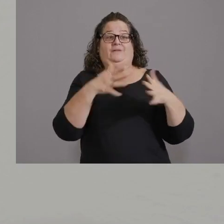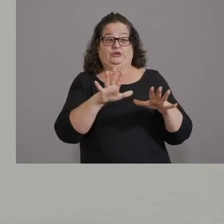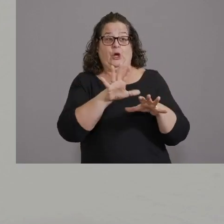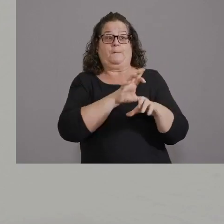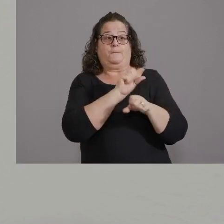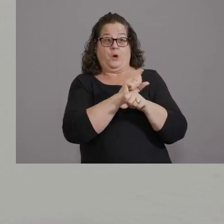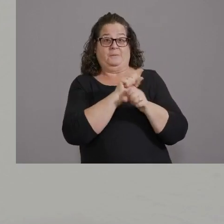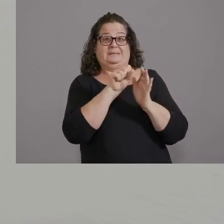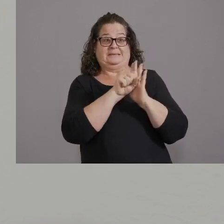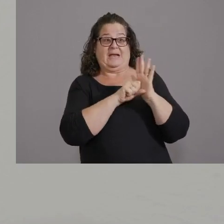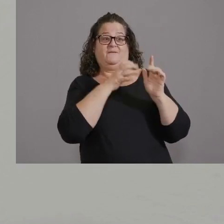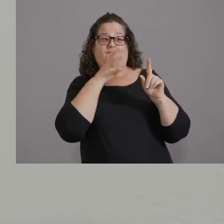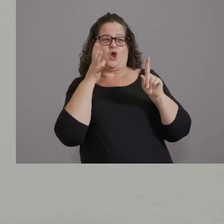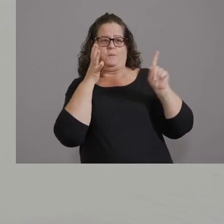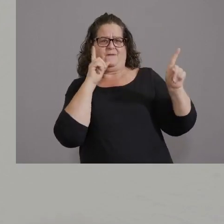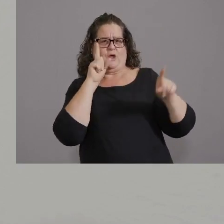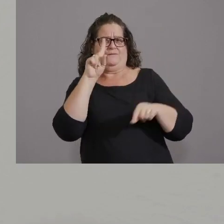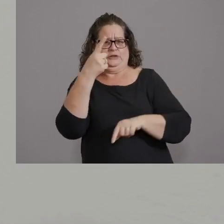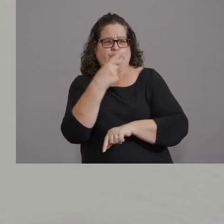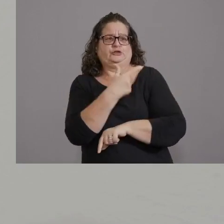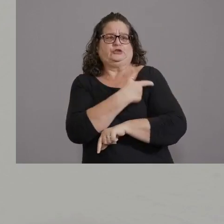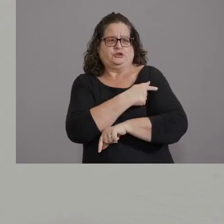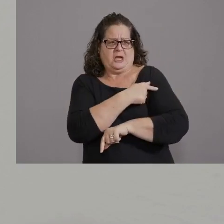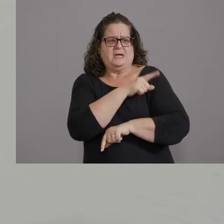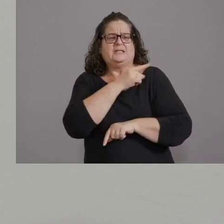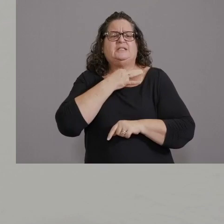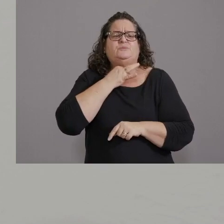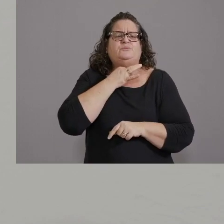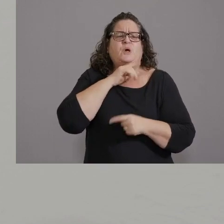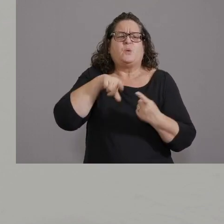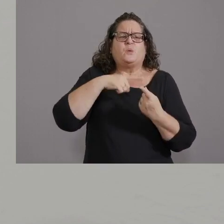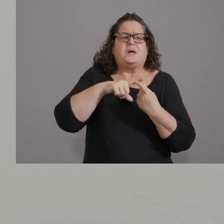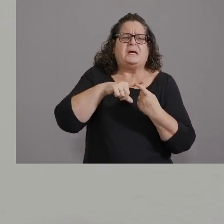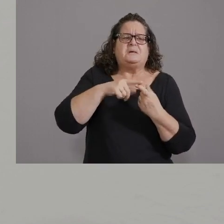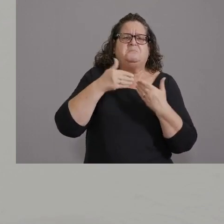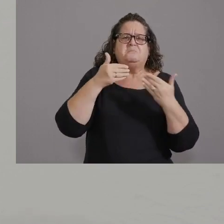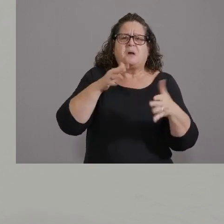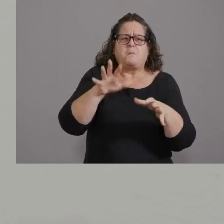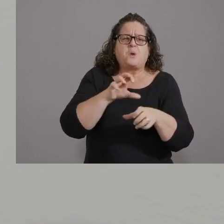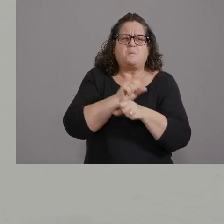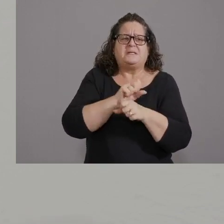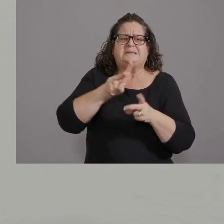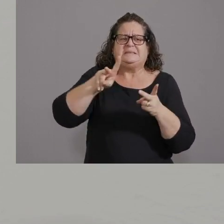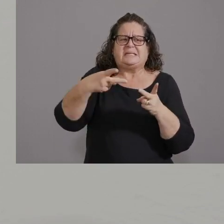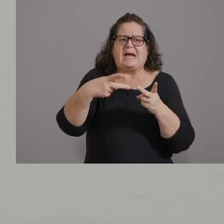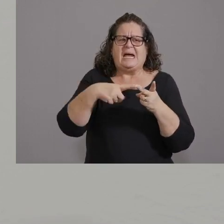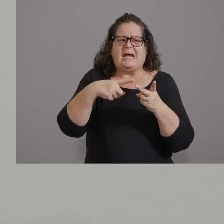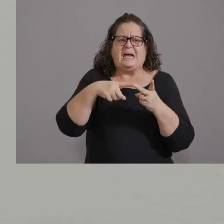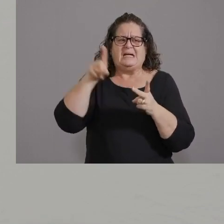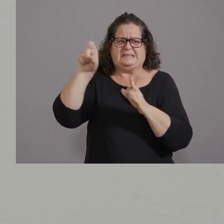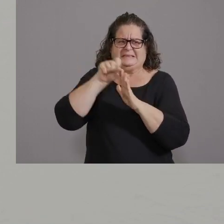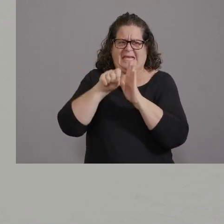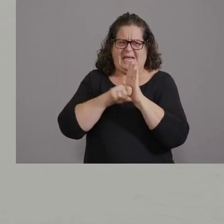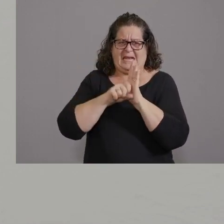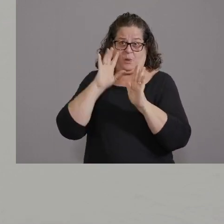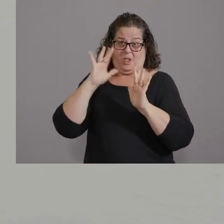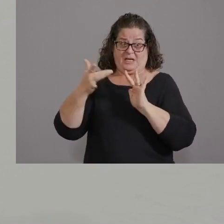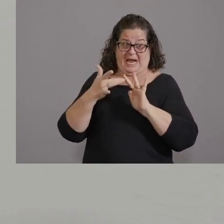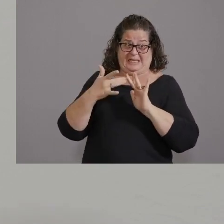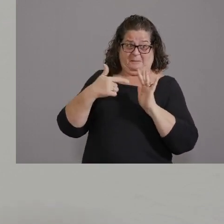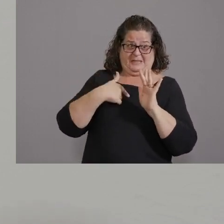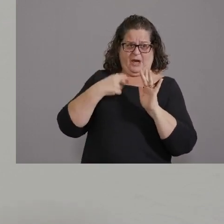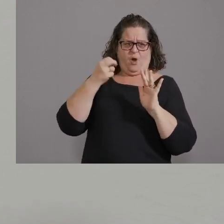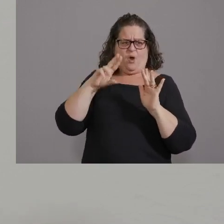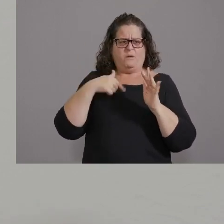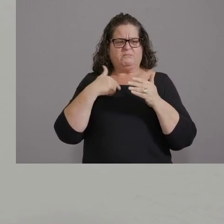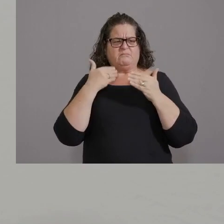when they make their second or when they get their next one. Does the state reach out to them? Do they do it right there on site? Can you explain that? Yeah, absolutely.